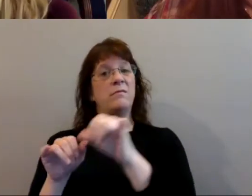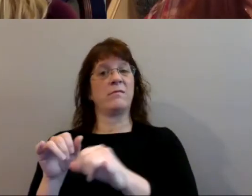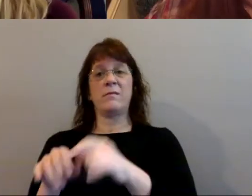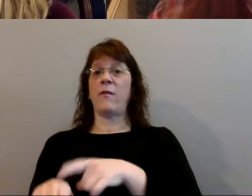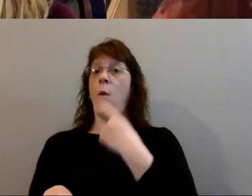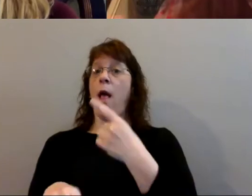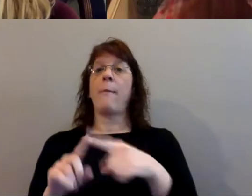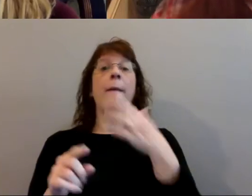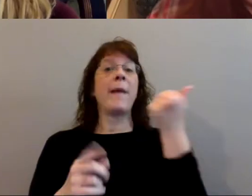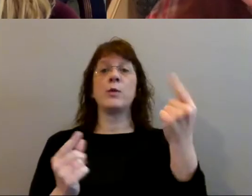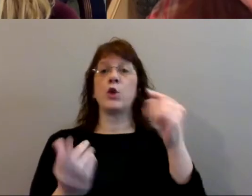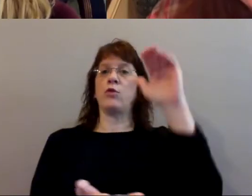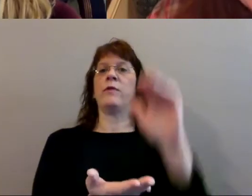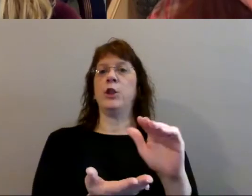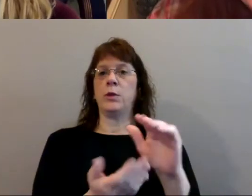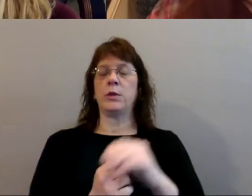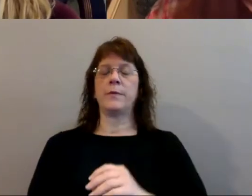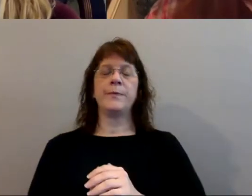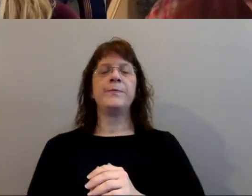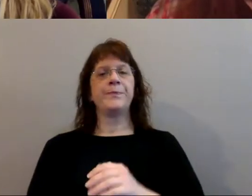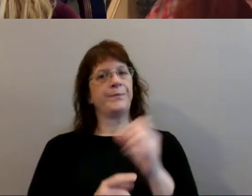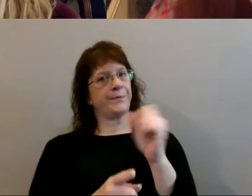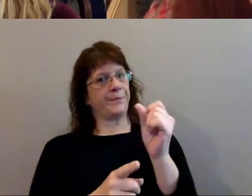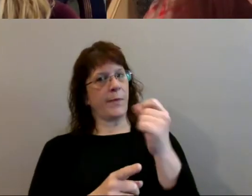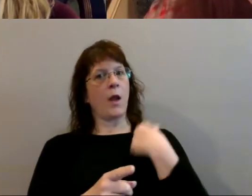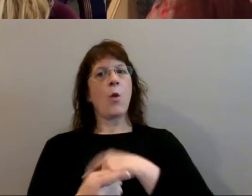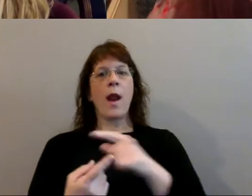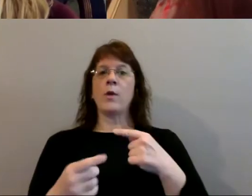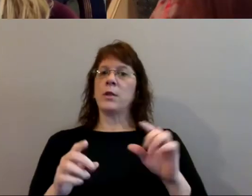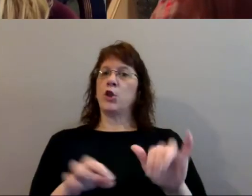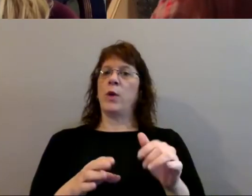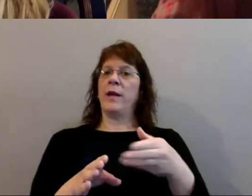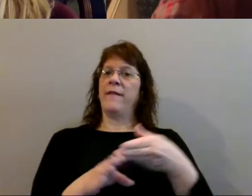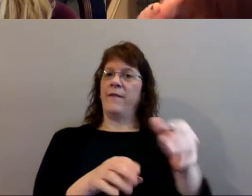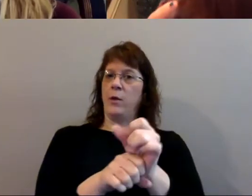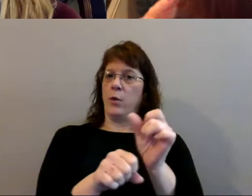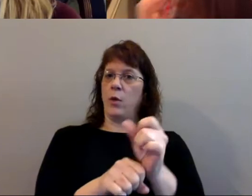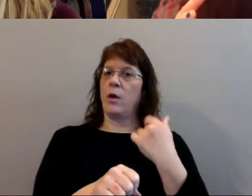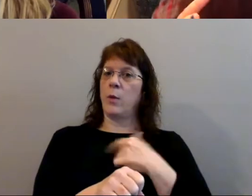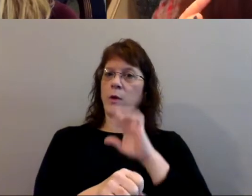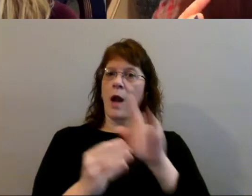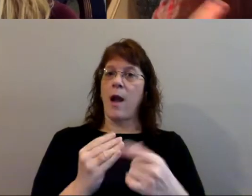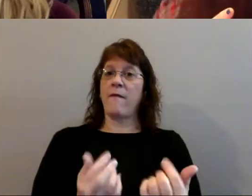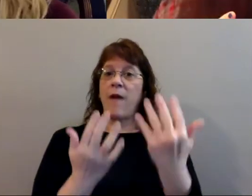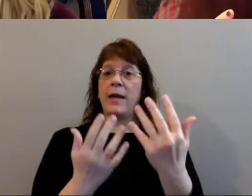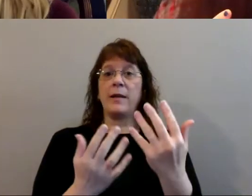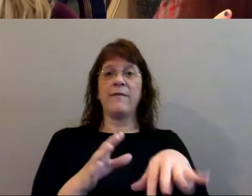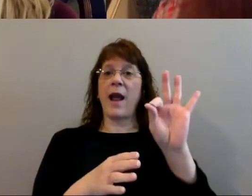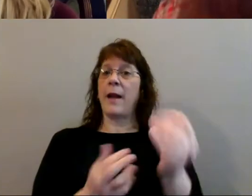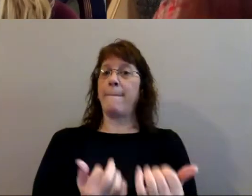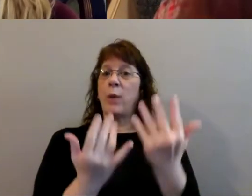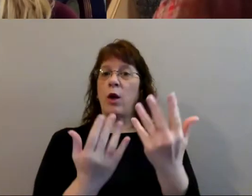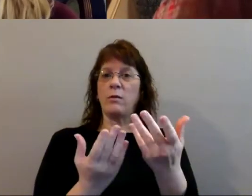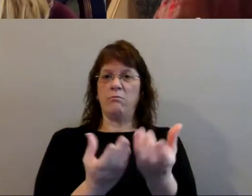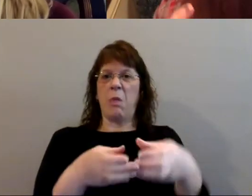was doing field work, we were finding like, when you're talking about incinerating, we were finding like burnt blobs of plastic